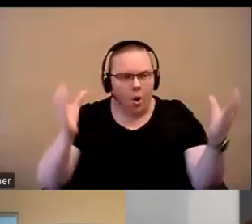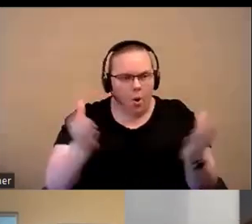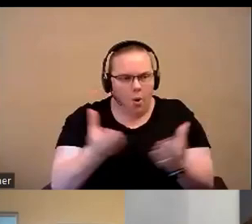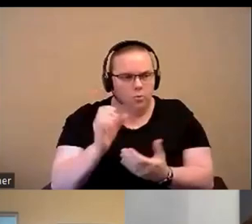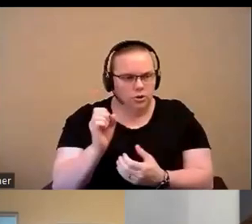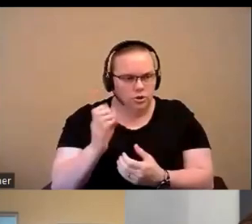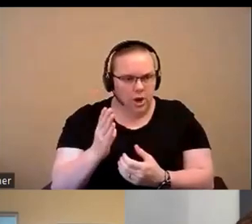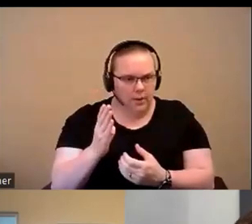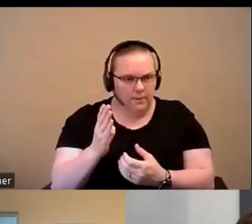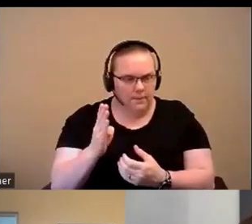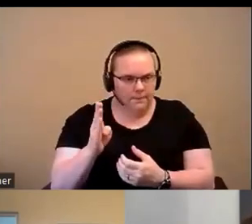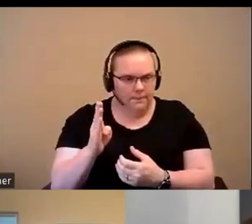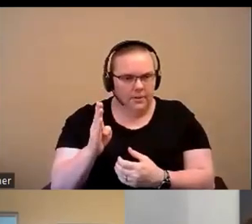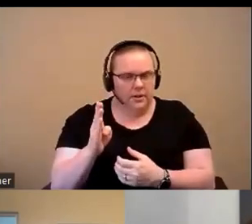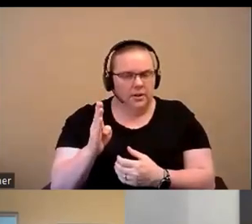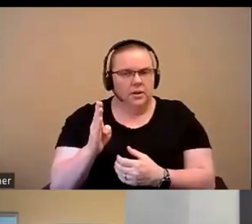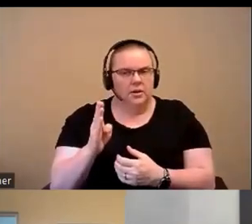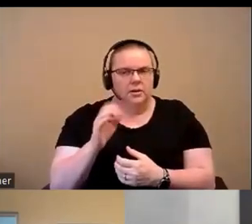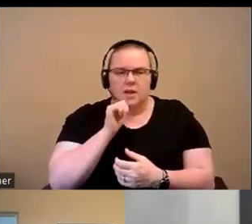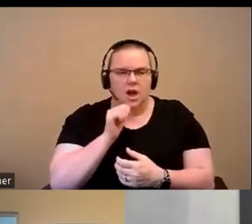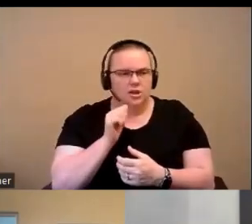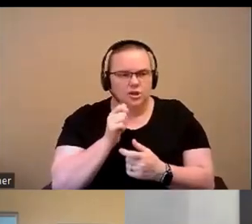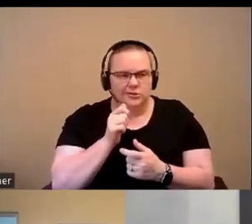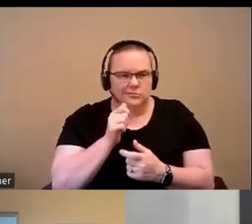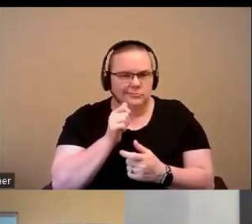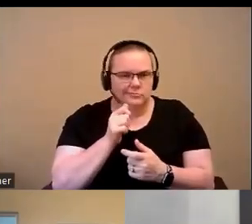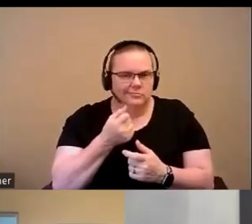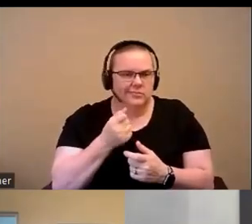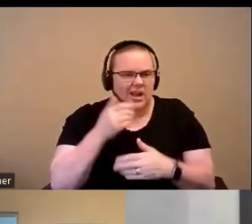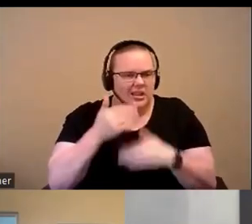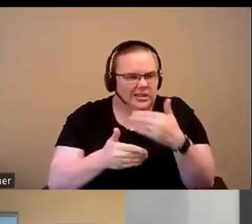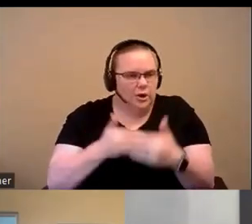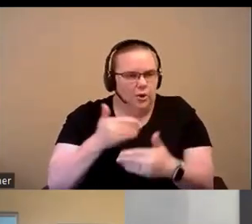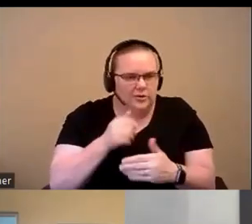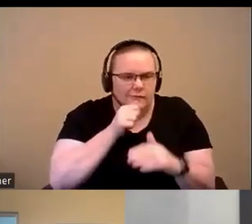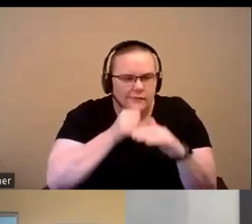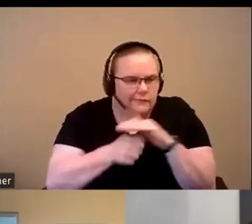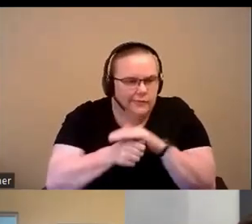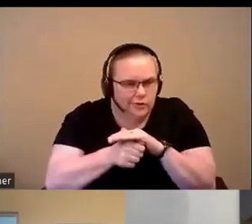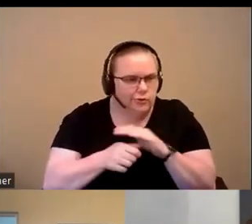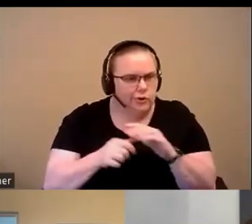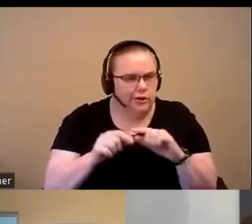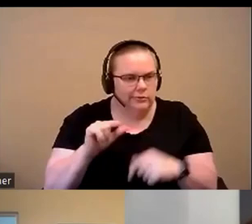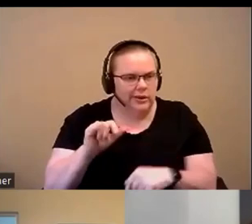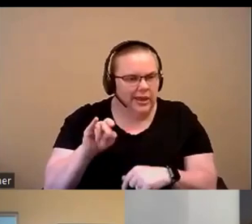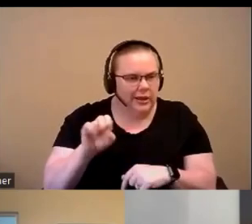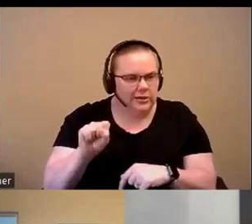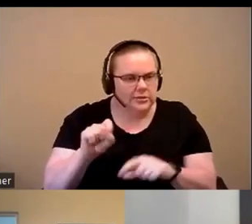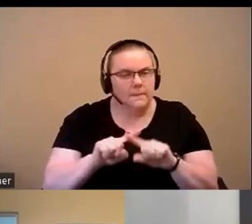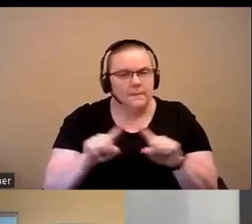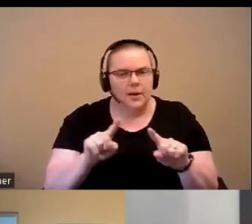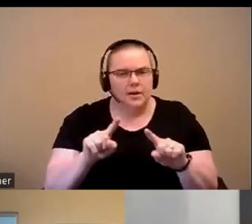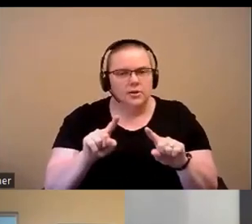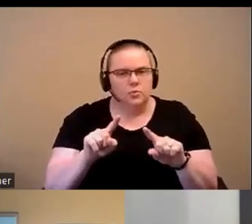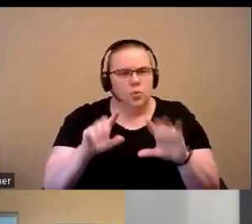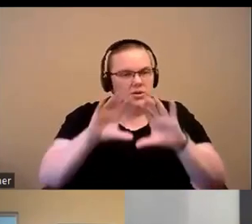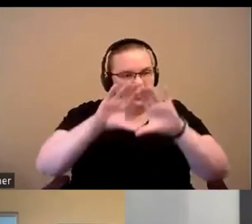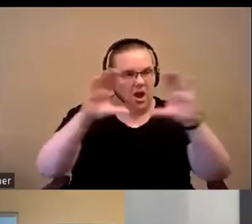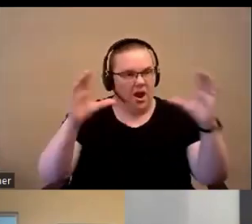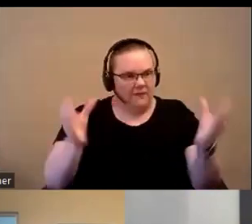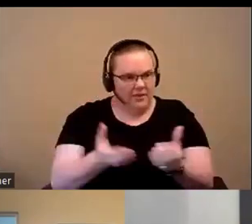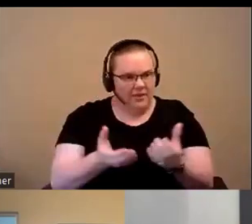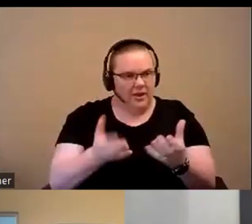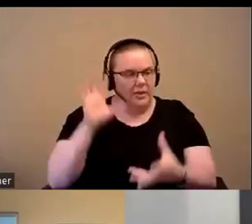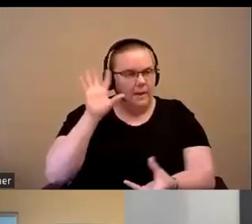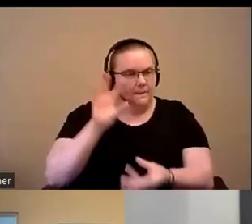just a series of discrete gigs, but what are all the pieces that fall together that make up an artist's career?